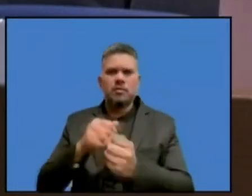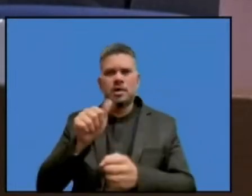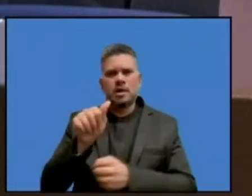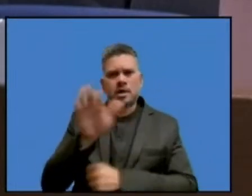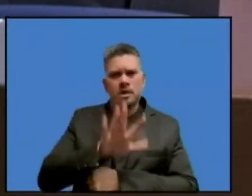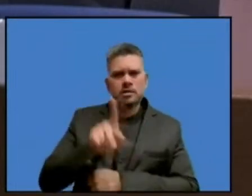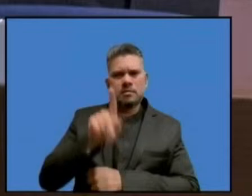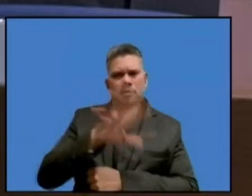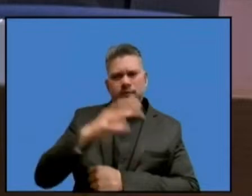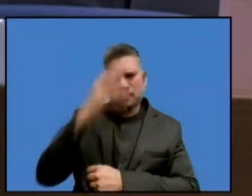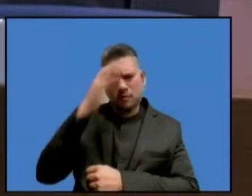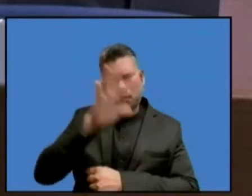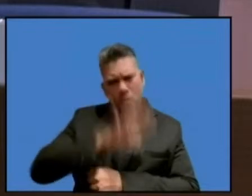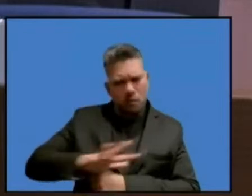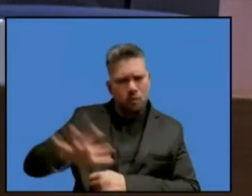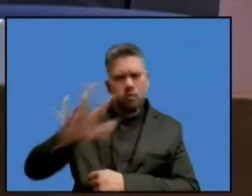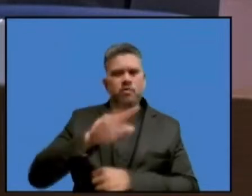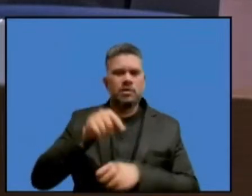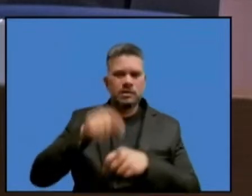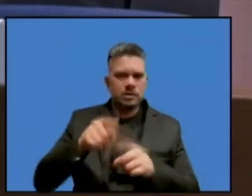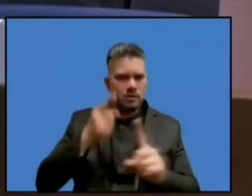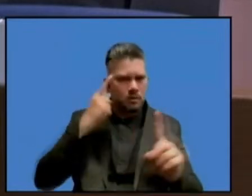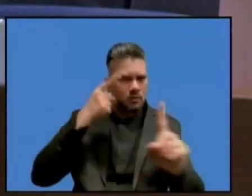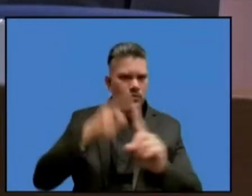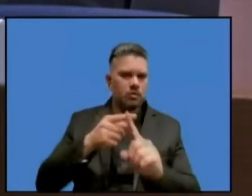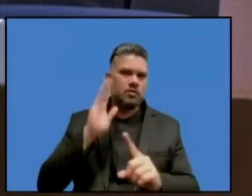these critical areas. Thank you very much.